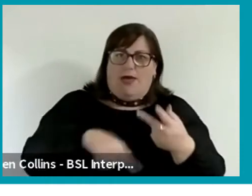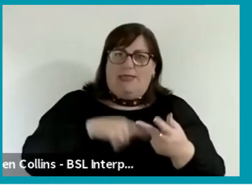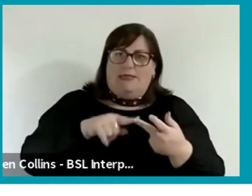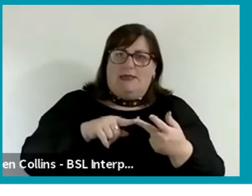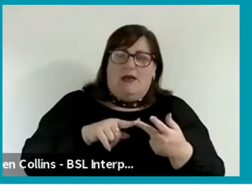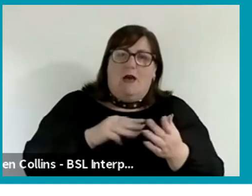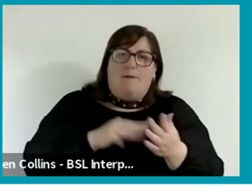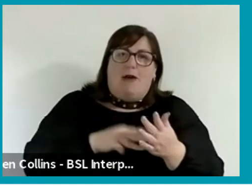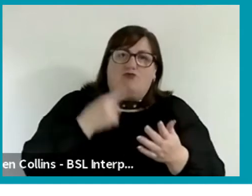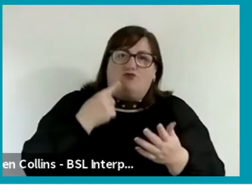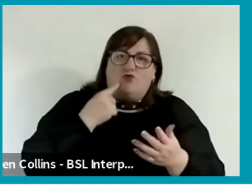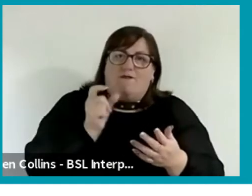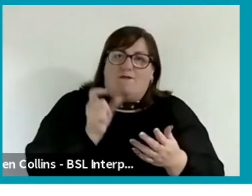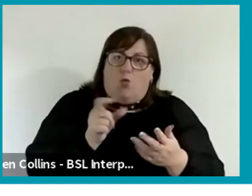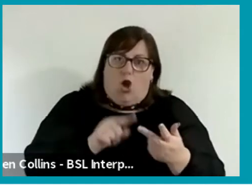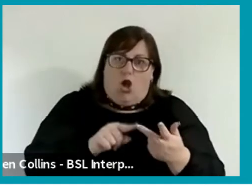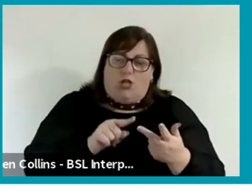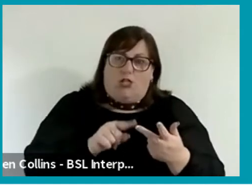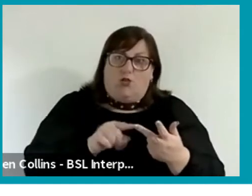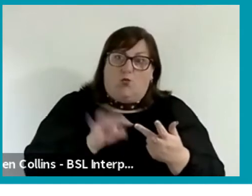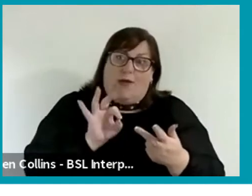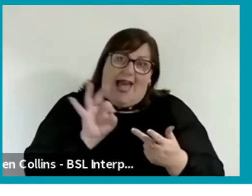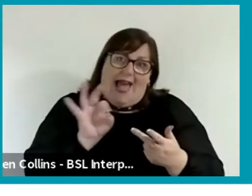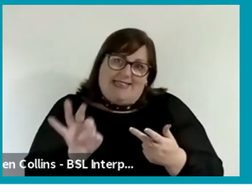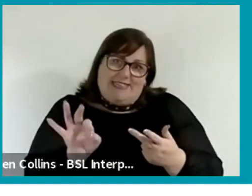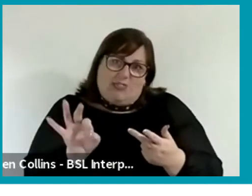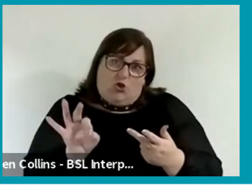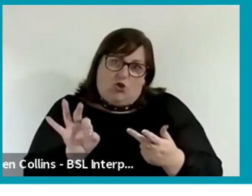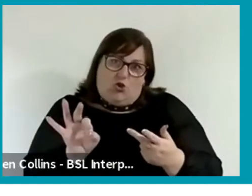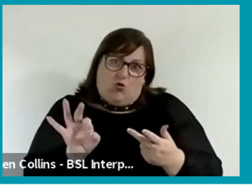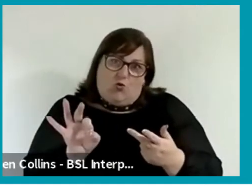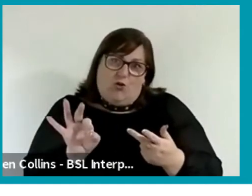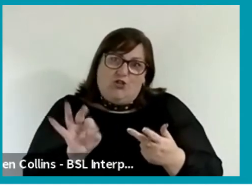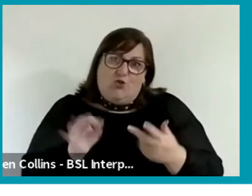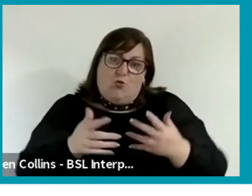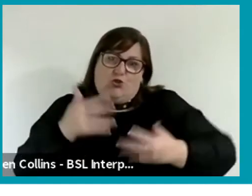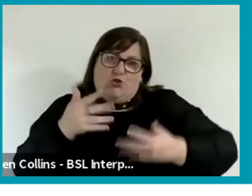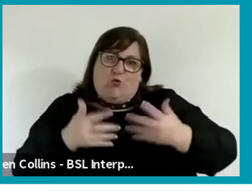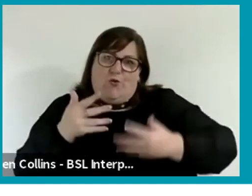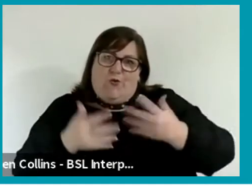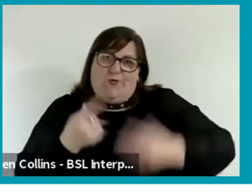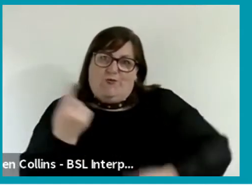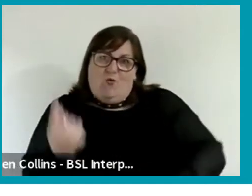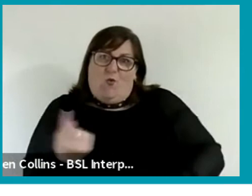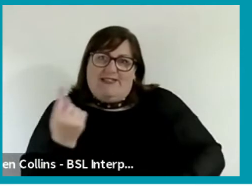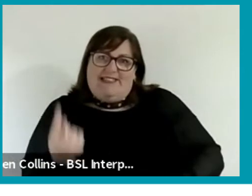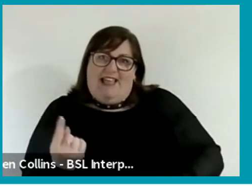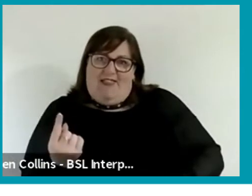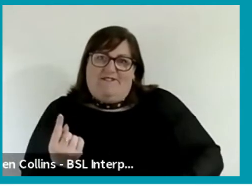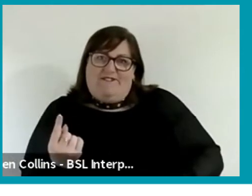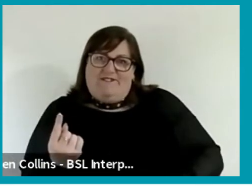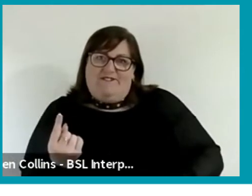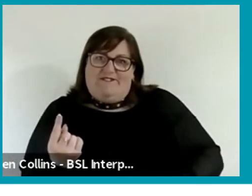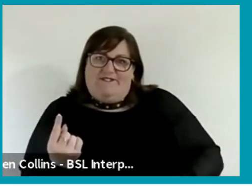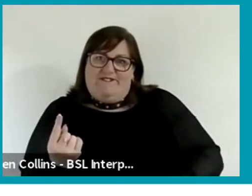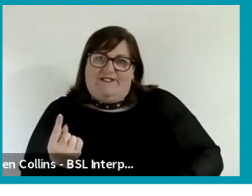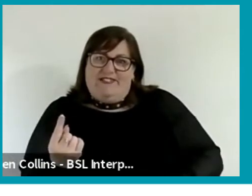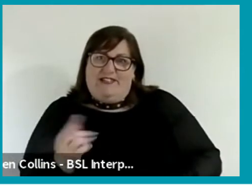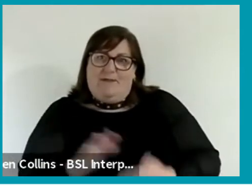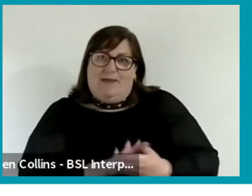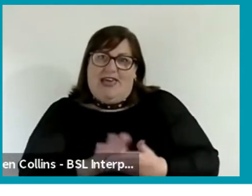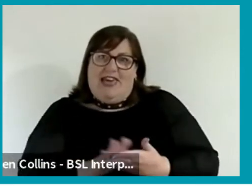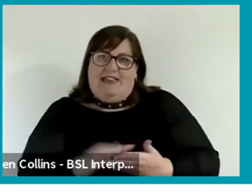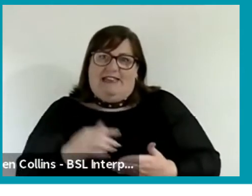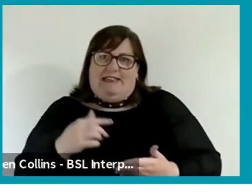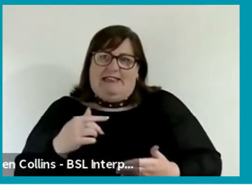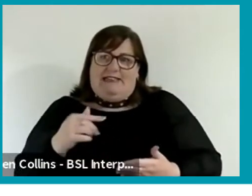ask you, please rate yourself on a scale. So that's a good moment where you can ask yourself a question: how good am I in